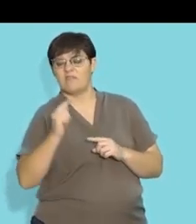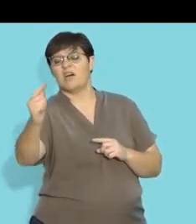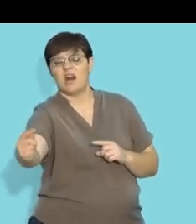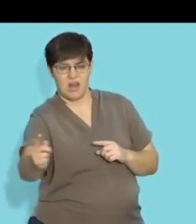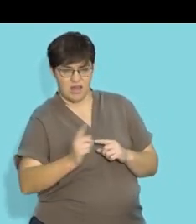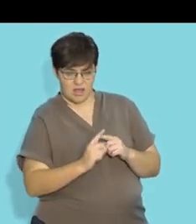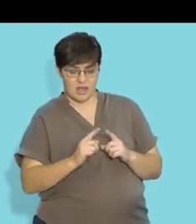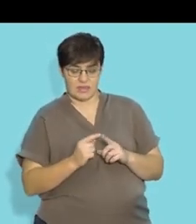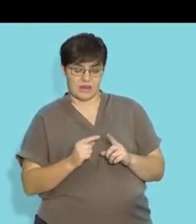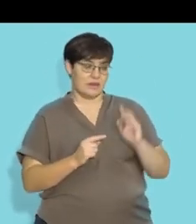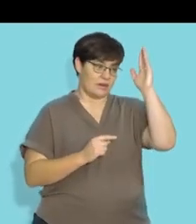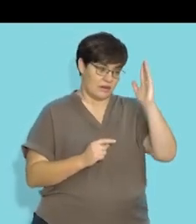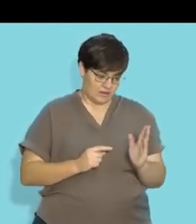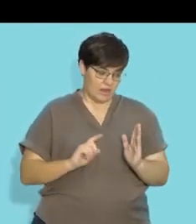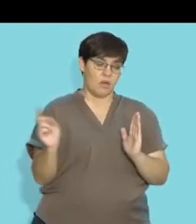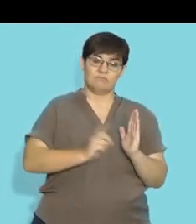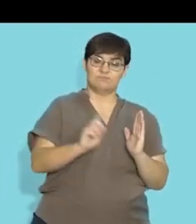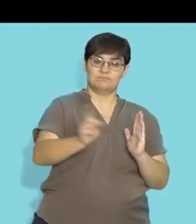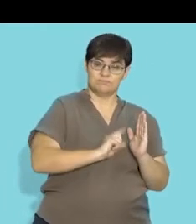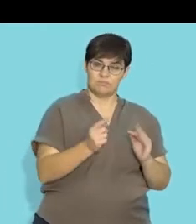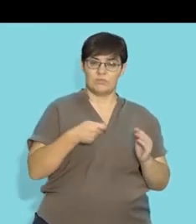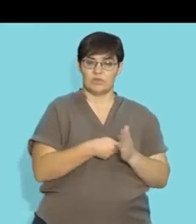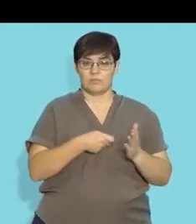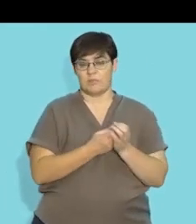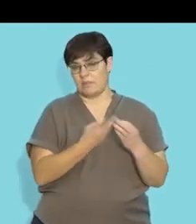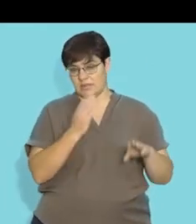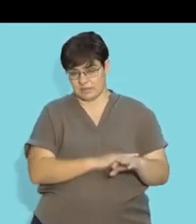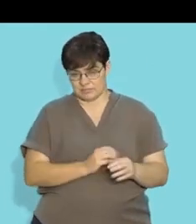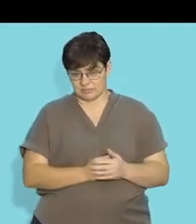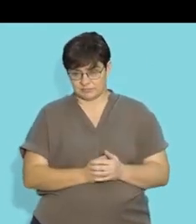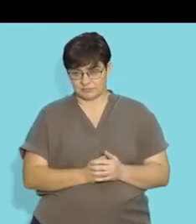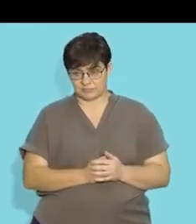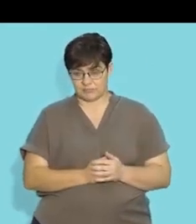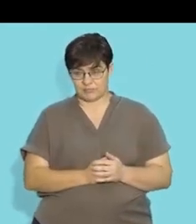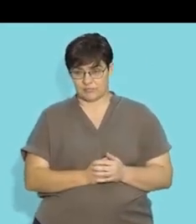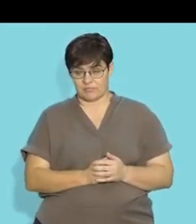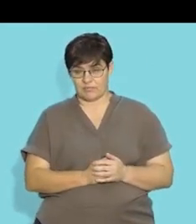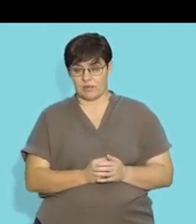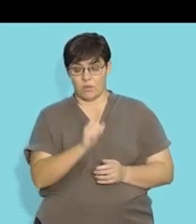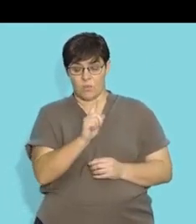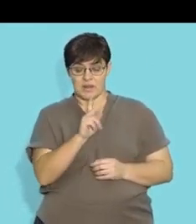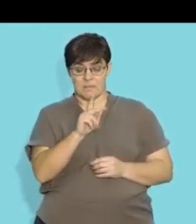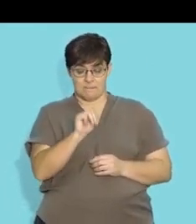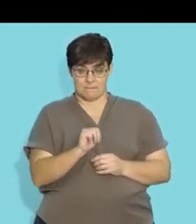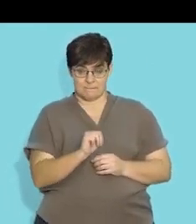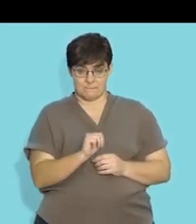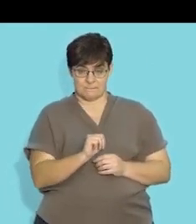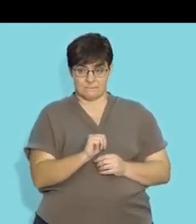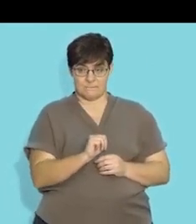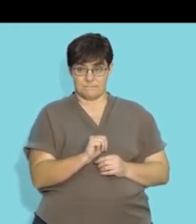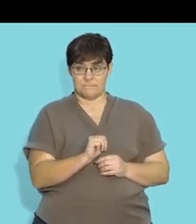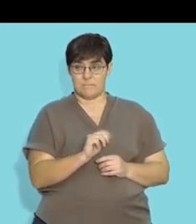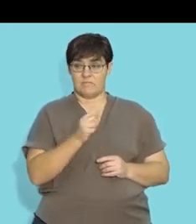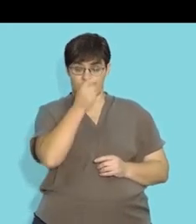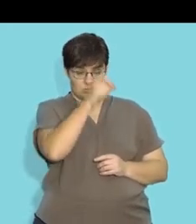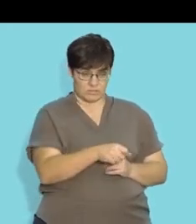shopped per week. So we can see here that 1 kilometer distance, there's the first person